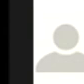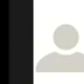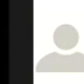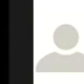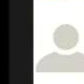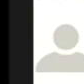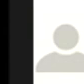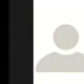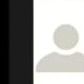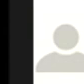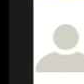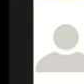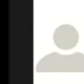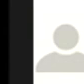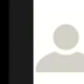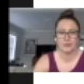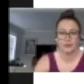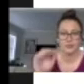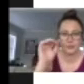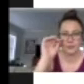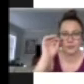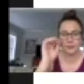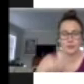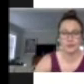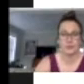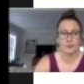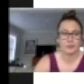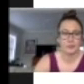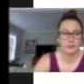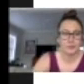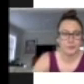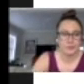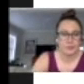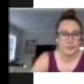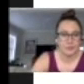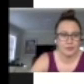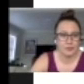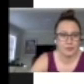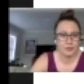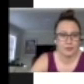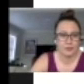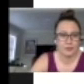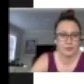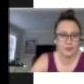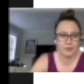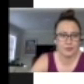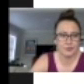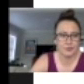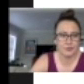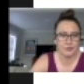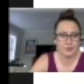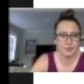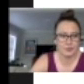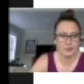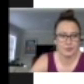that many, many Californians, 90% of women in California, cite reproductive freedom as